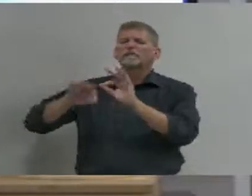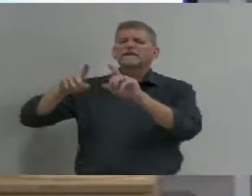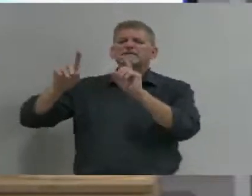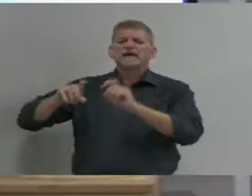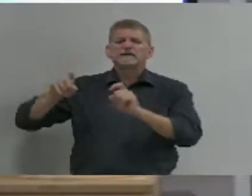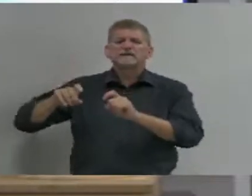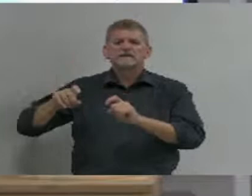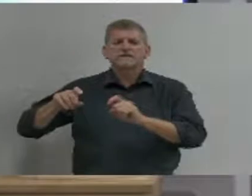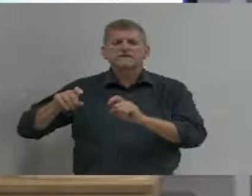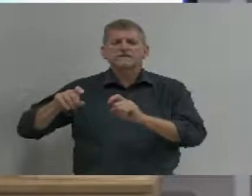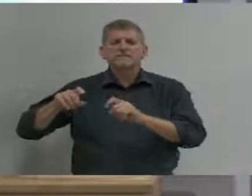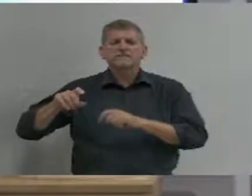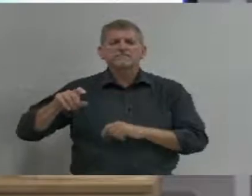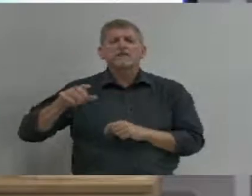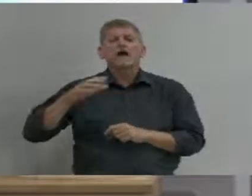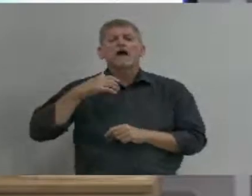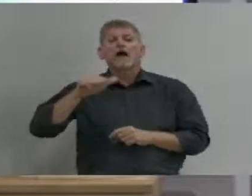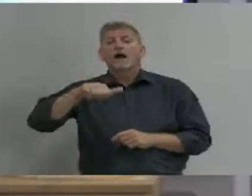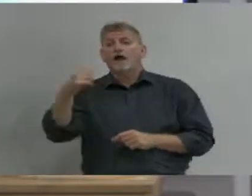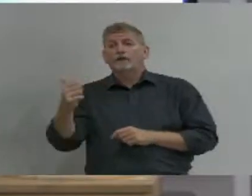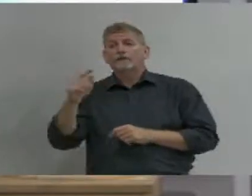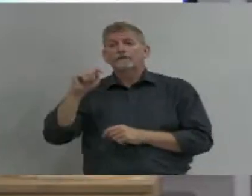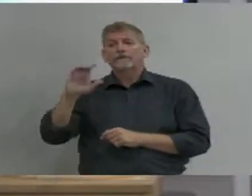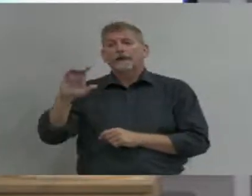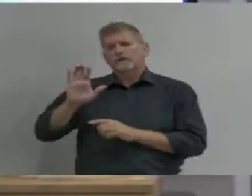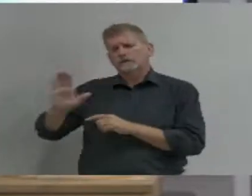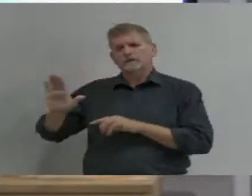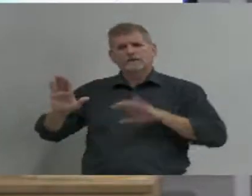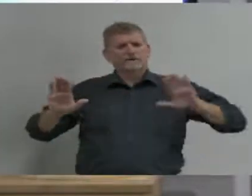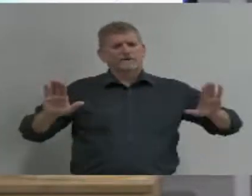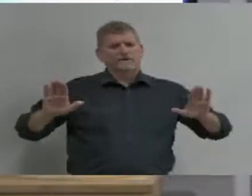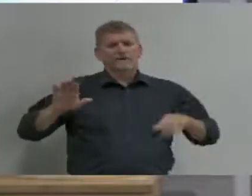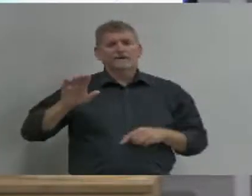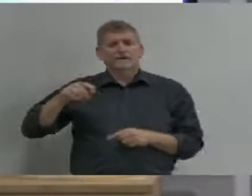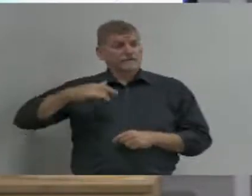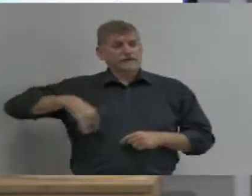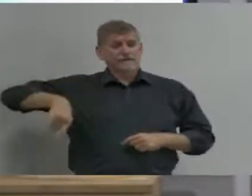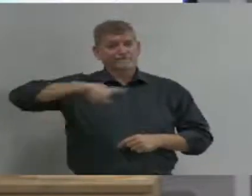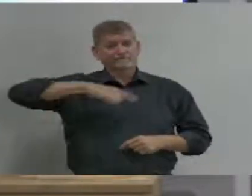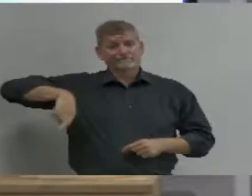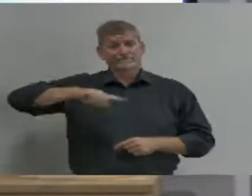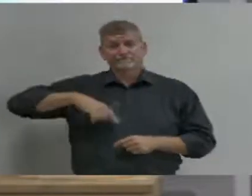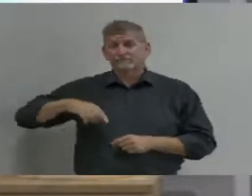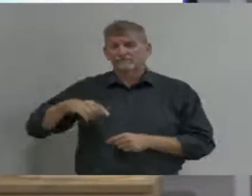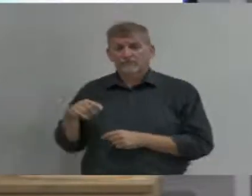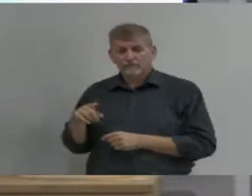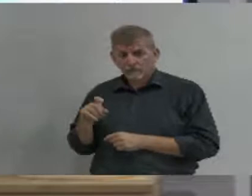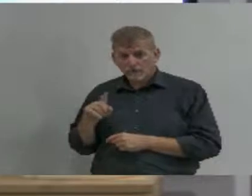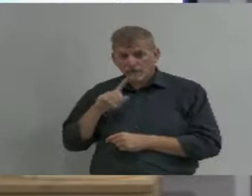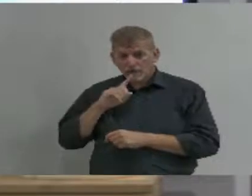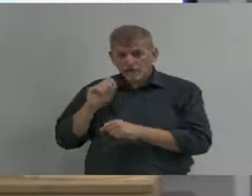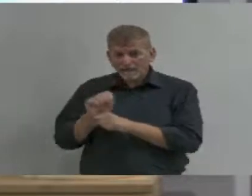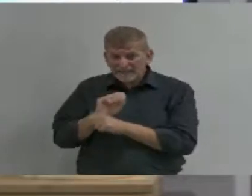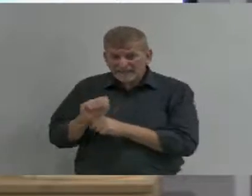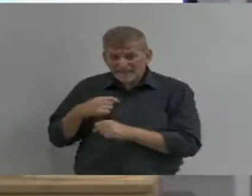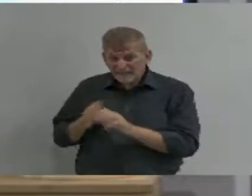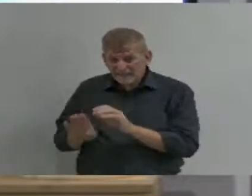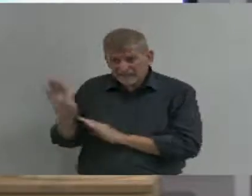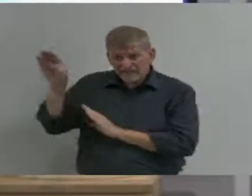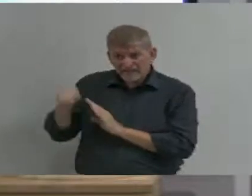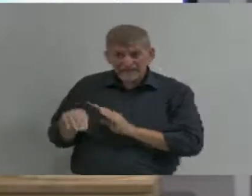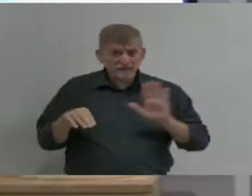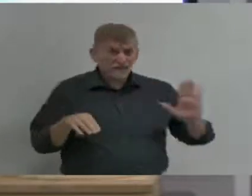whether our rate is truly going up or not. If the rate in Tippecanoe County is 4.4% and the rate of positive tests at Purdue